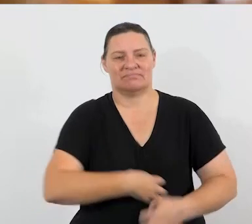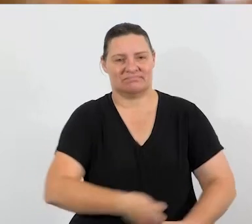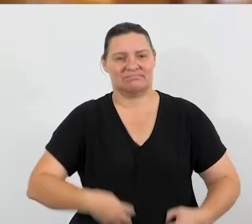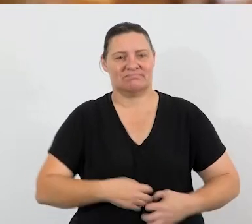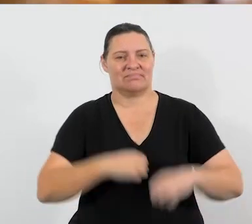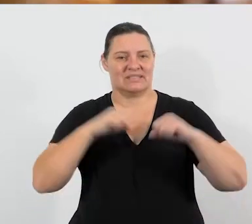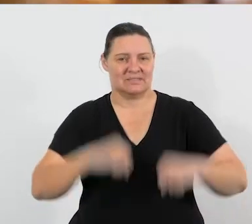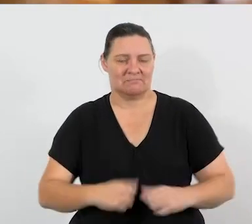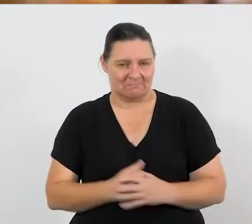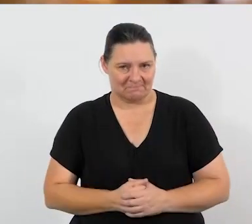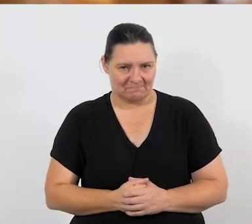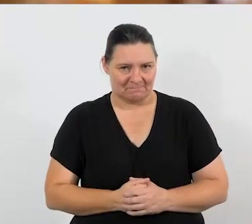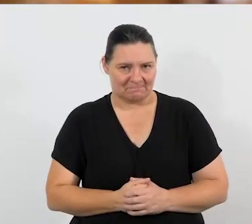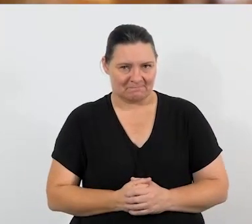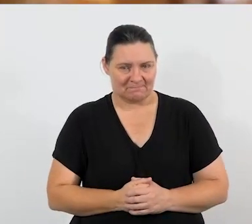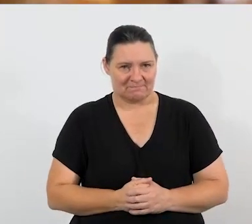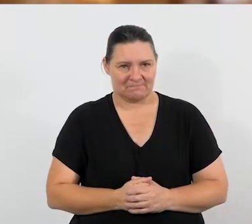system.